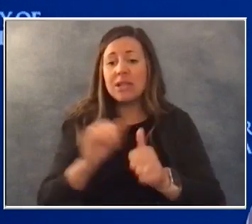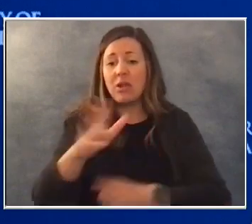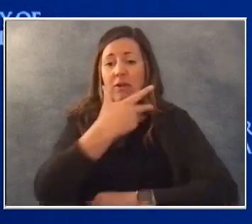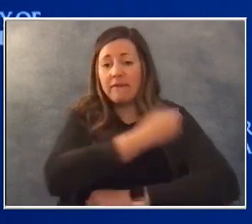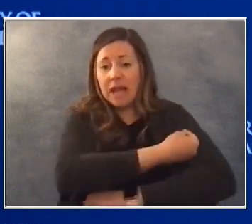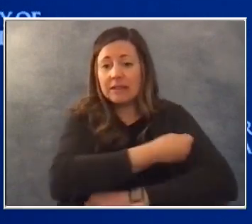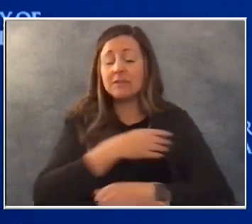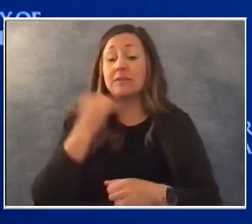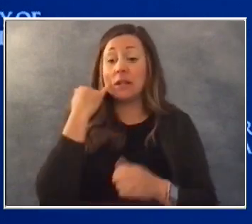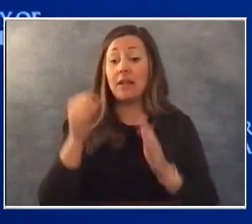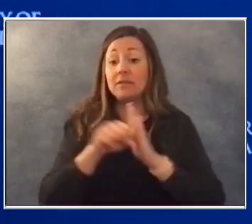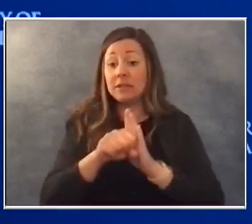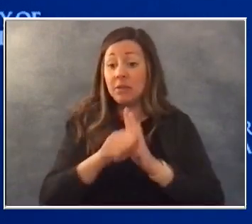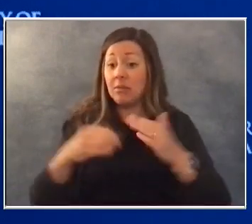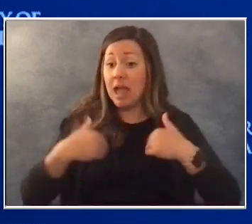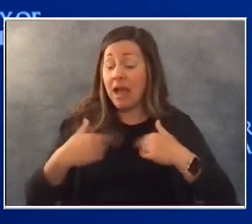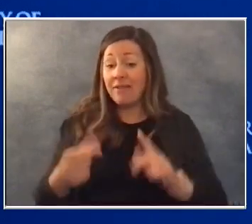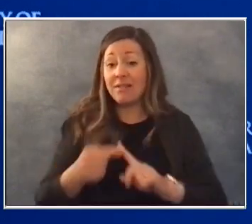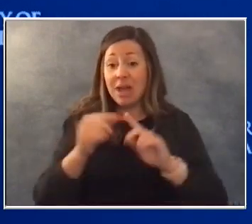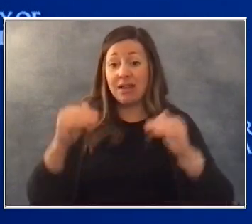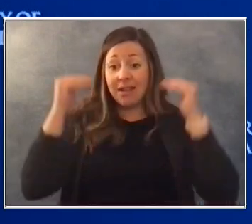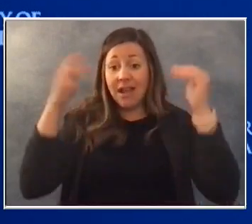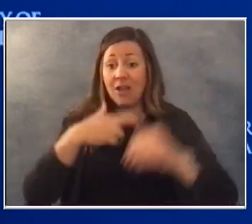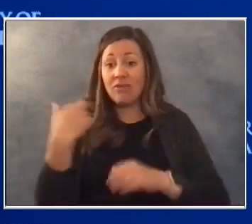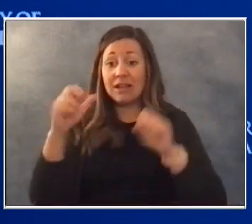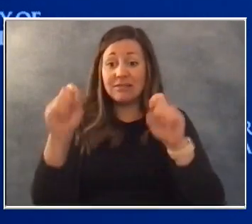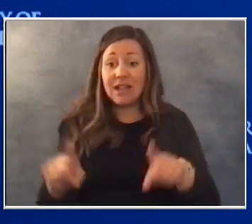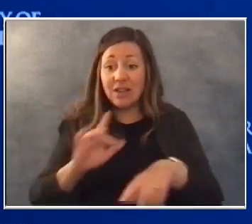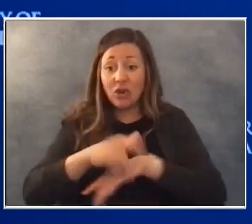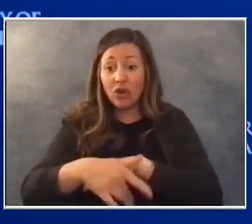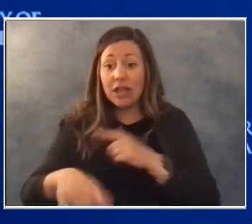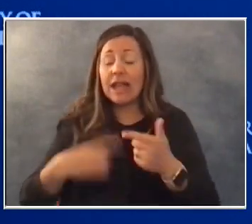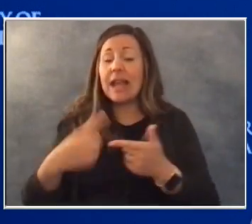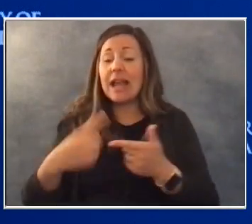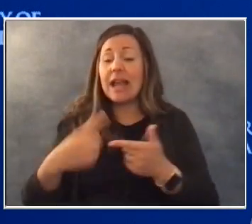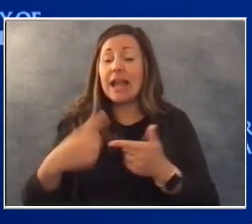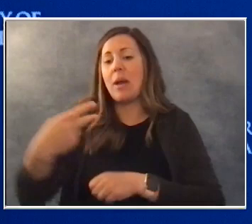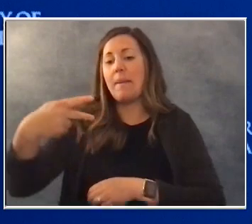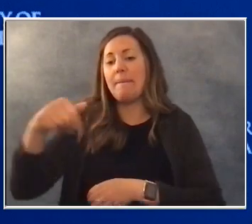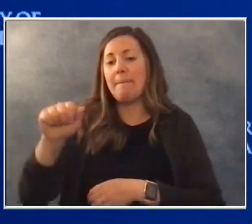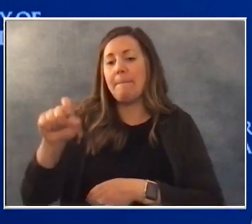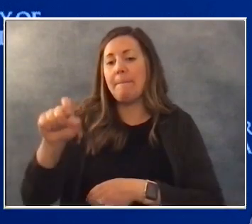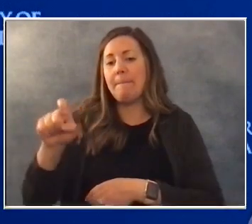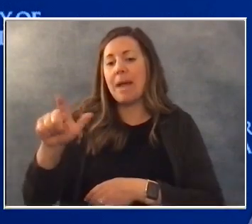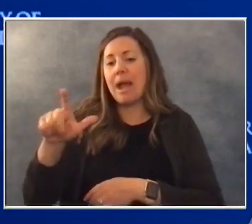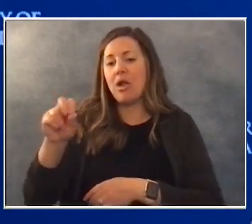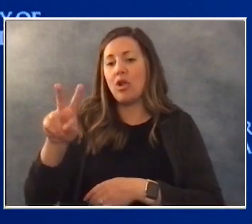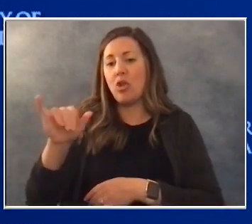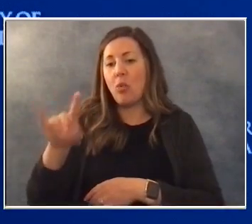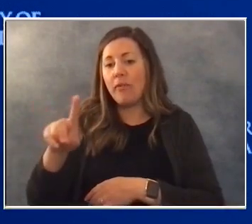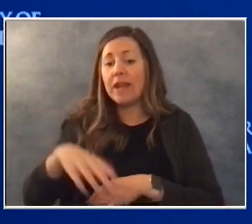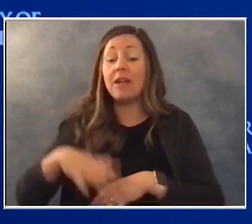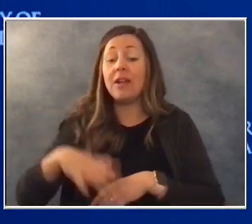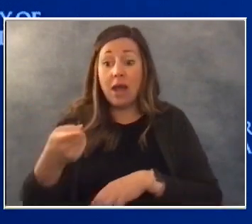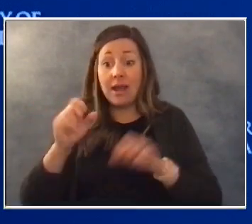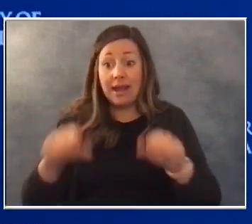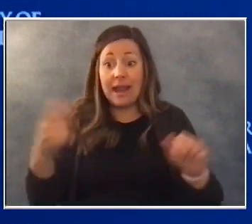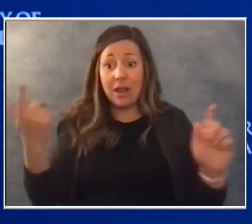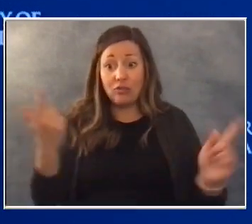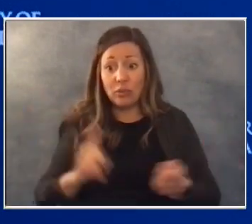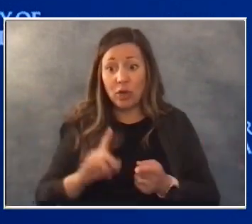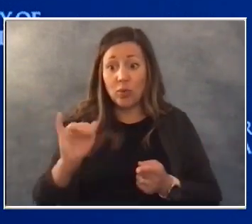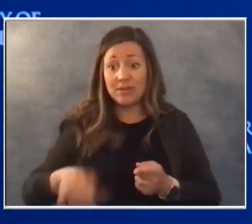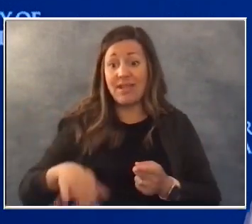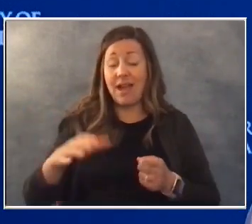symptoms, especially if you're at high risk, get tested early and get on Paxlovid. We know Paxlovid can reduce that chance of